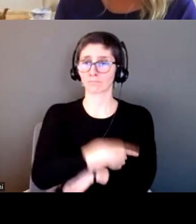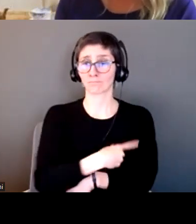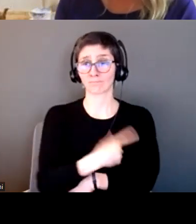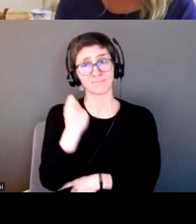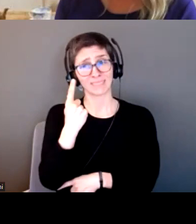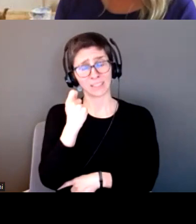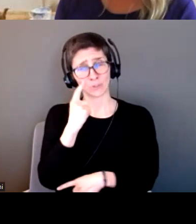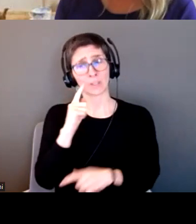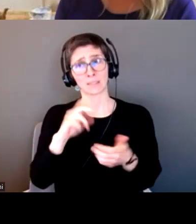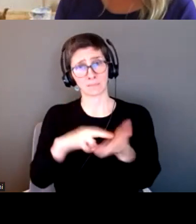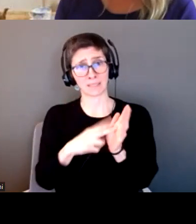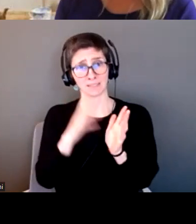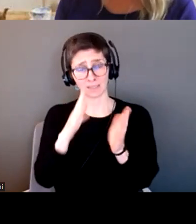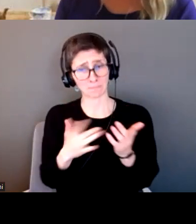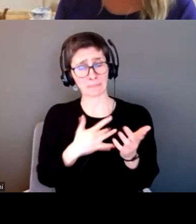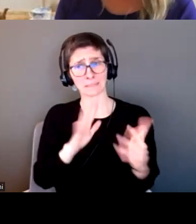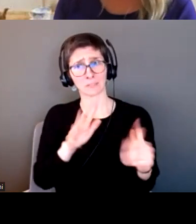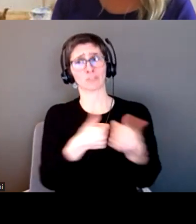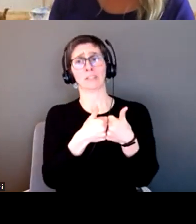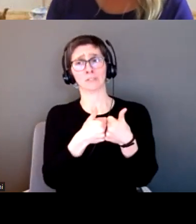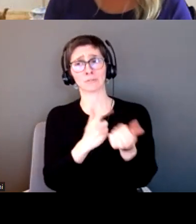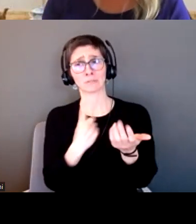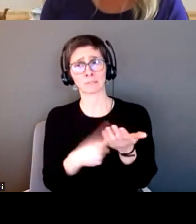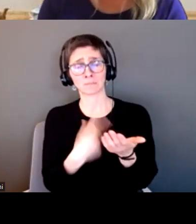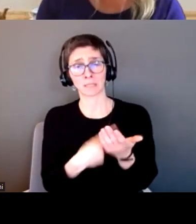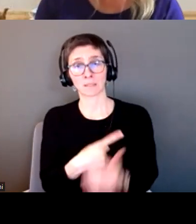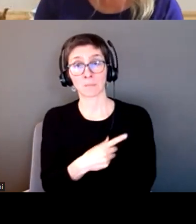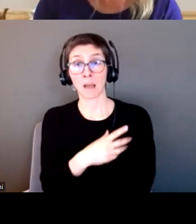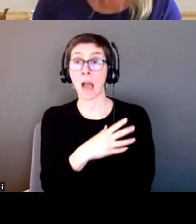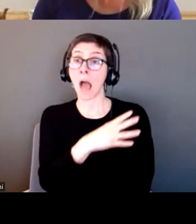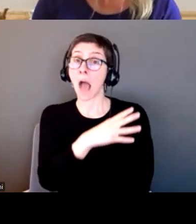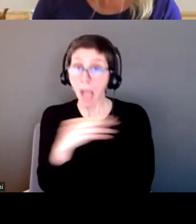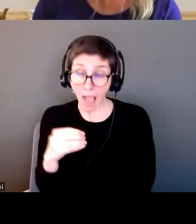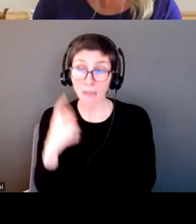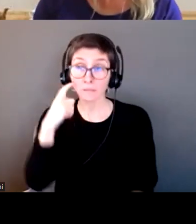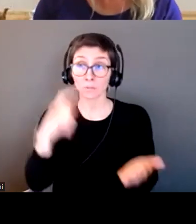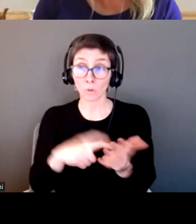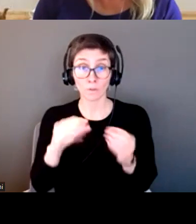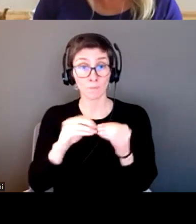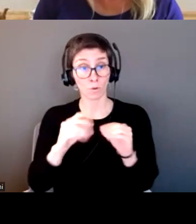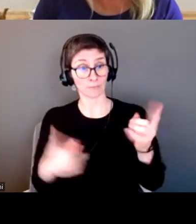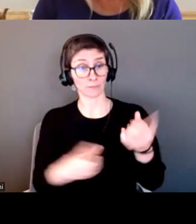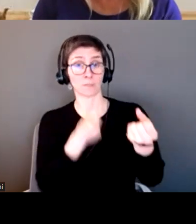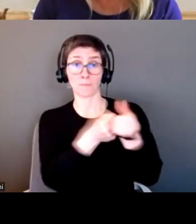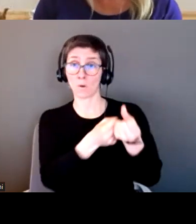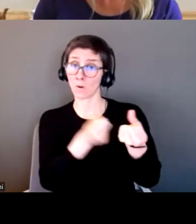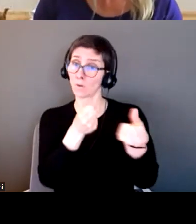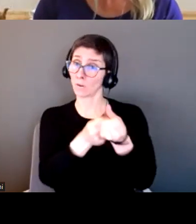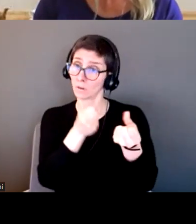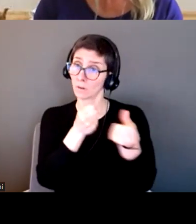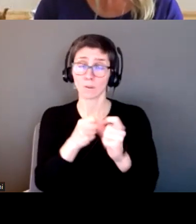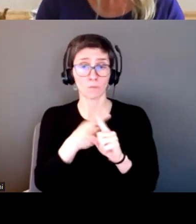decisions that have to be made to support, but also some really great support that comes from the folks that we work with in the